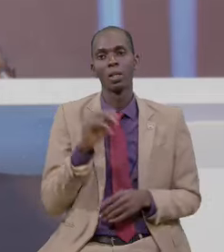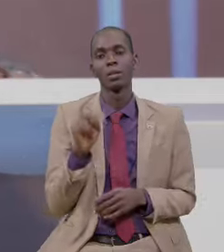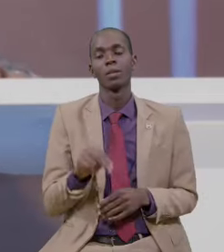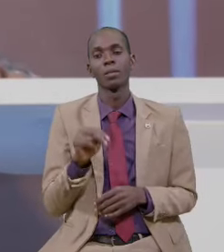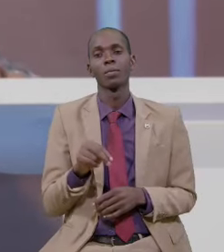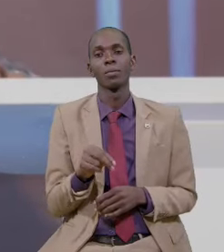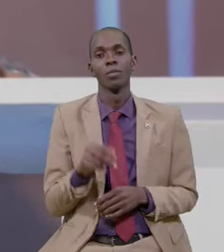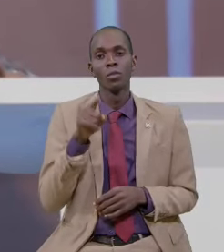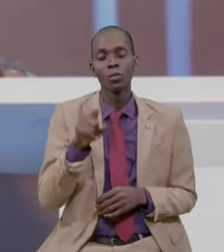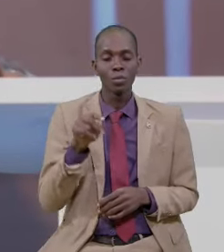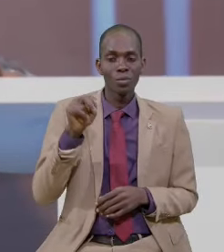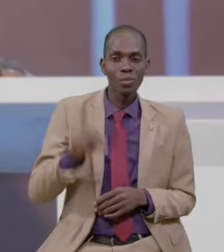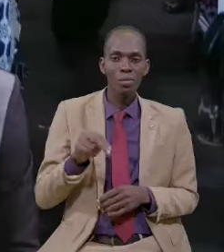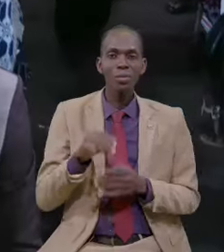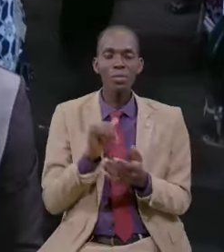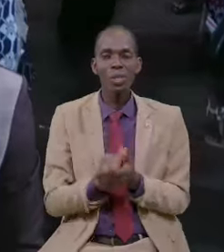the double portion.